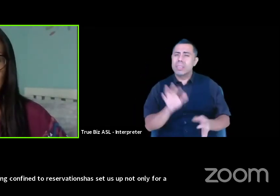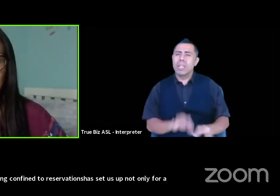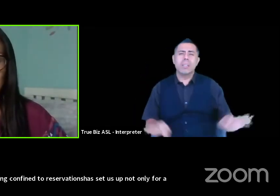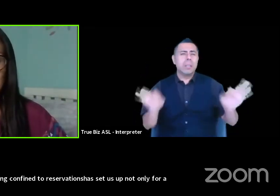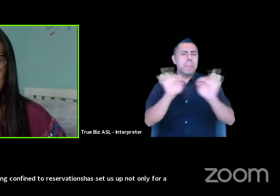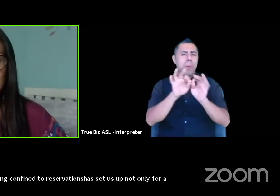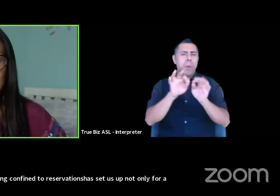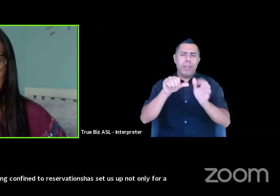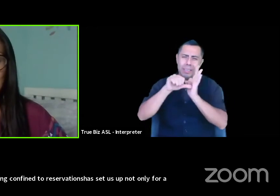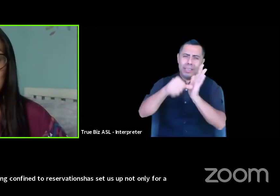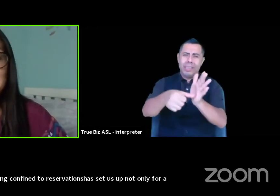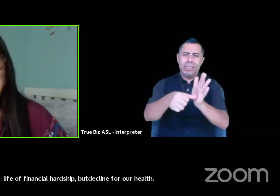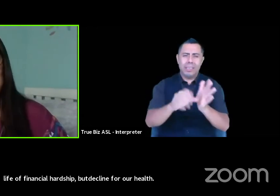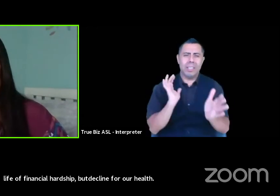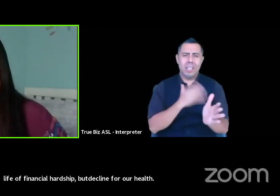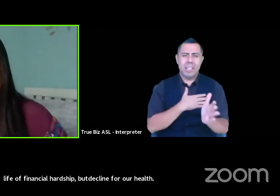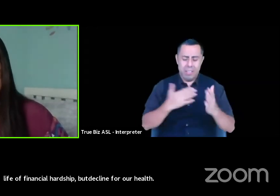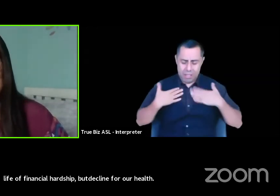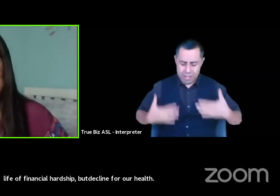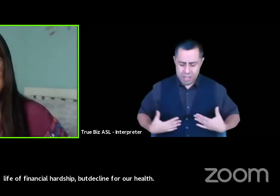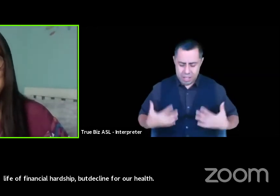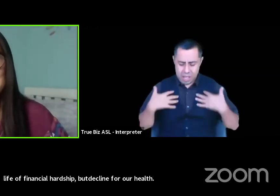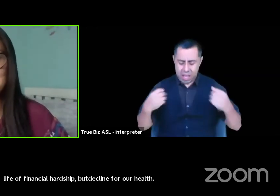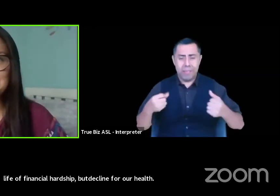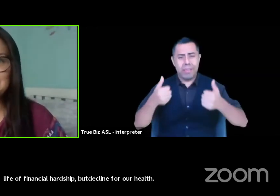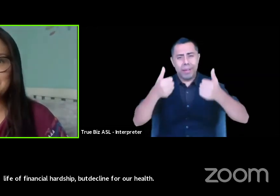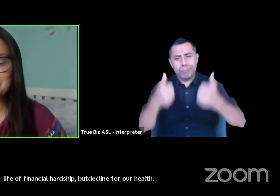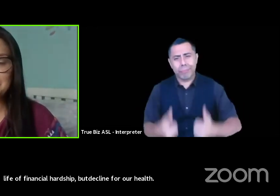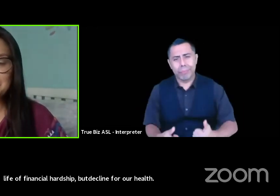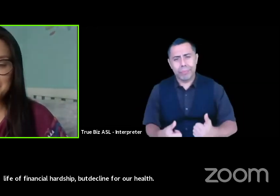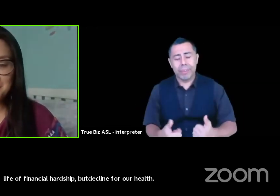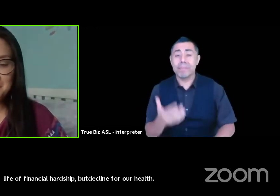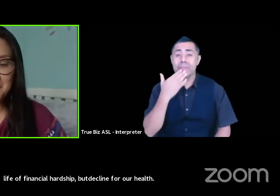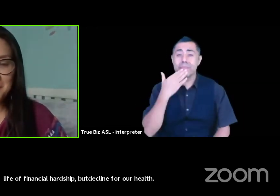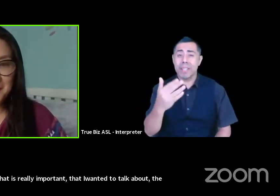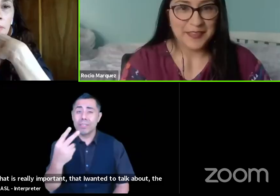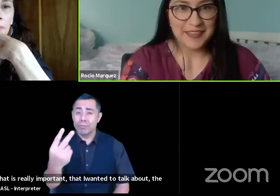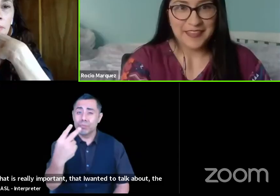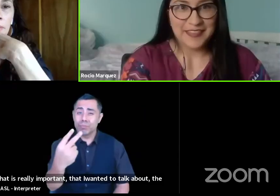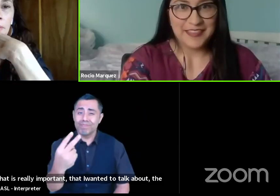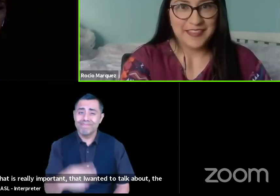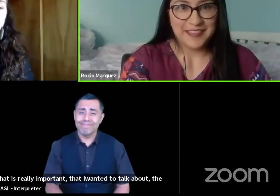health. But thank you all for listening to me.